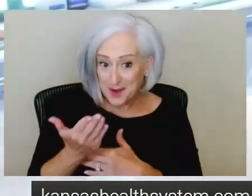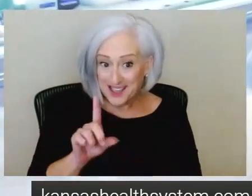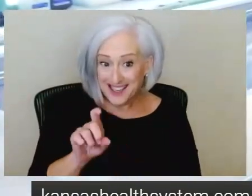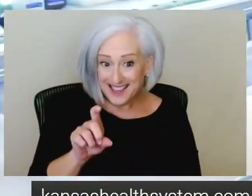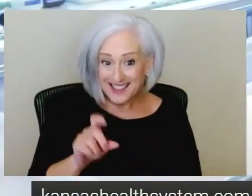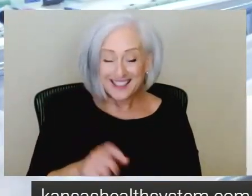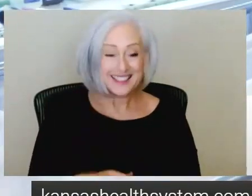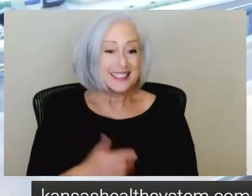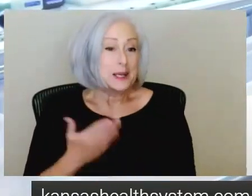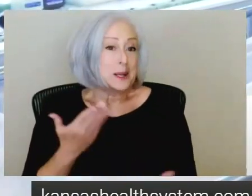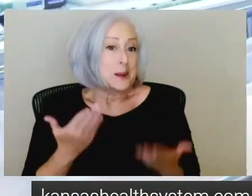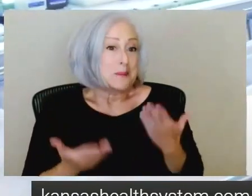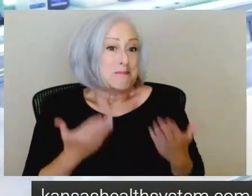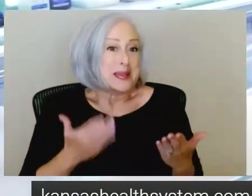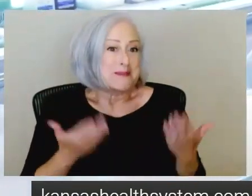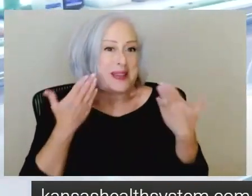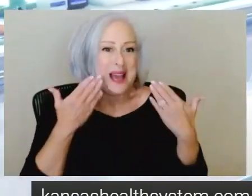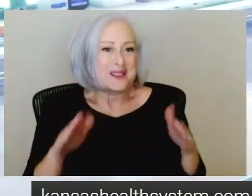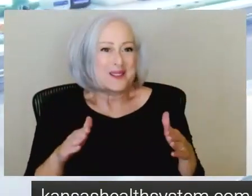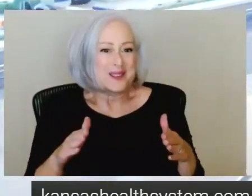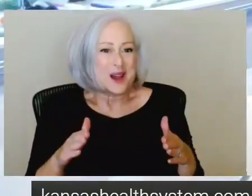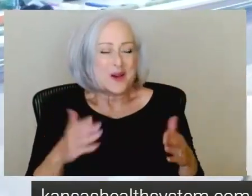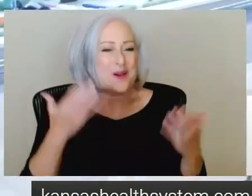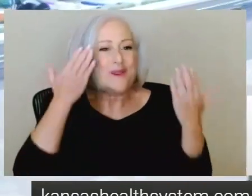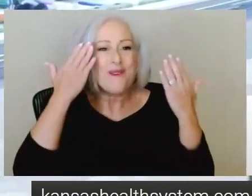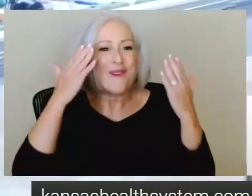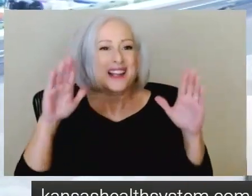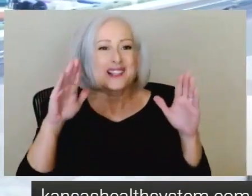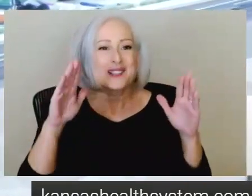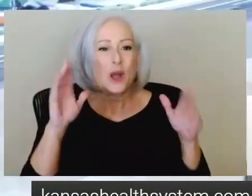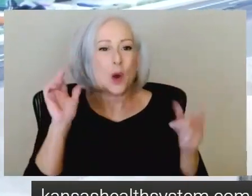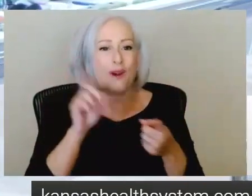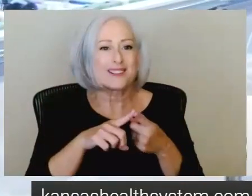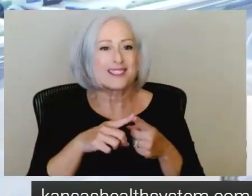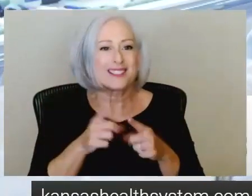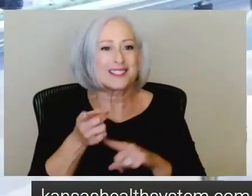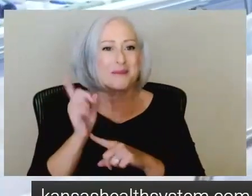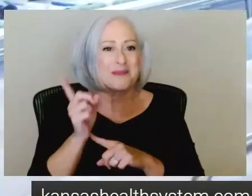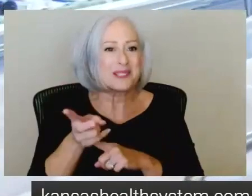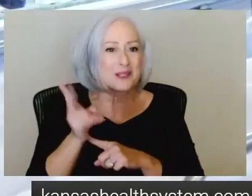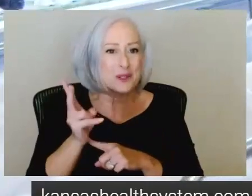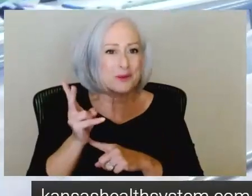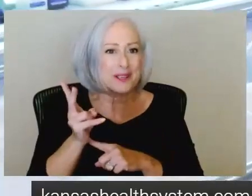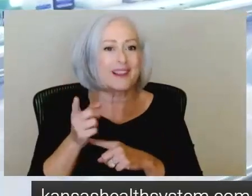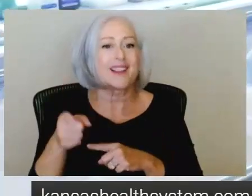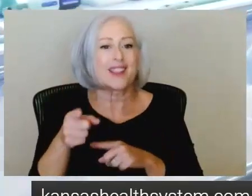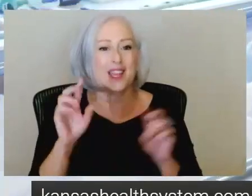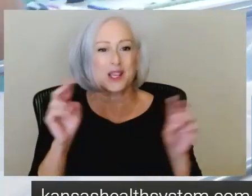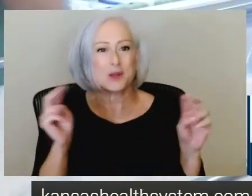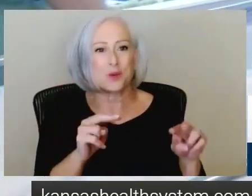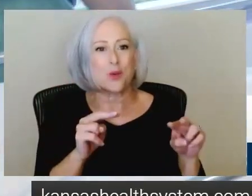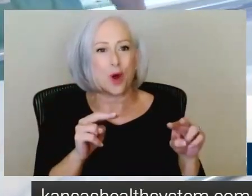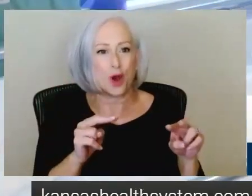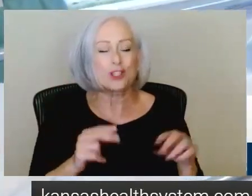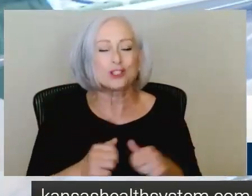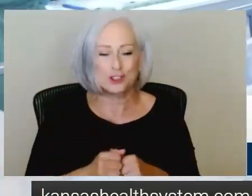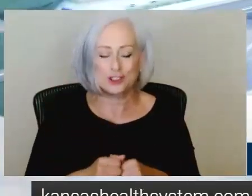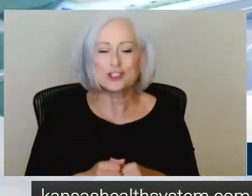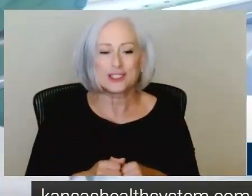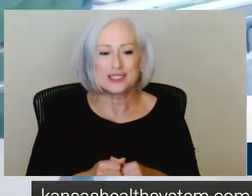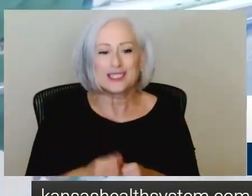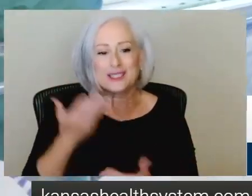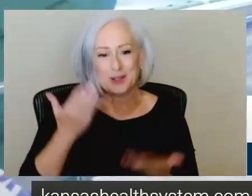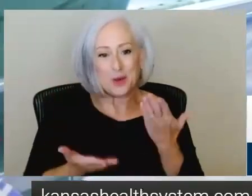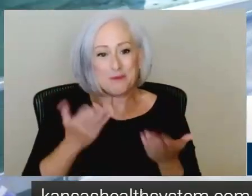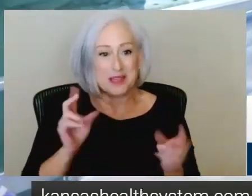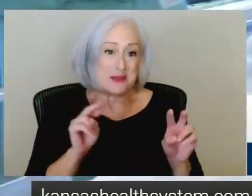They may be, I'm not sure. I didn't know until just a few minutes ago that they could. Oh, wow. So they may be